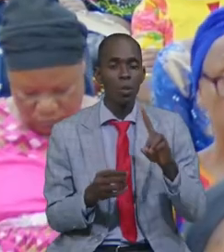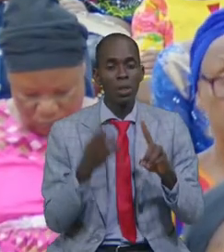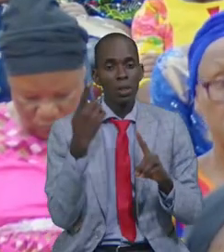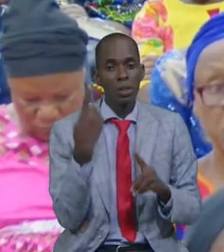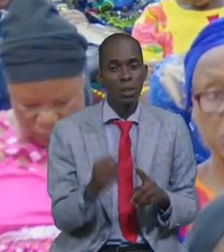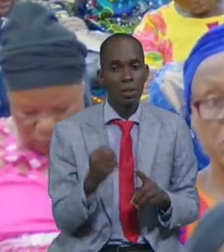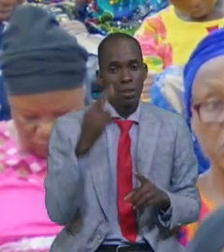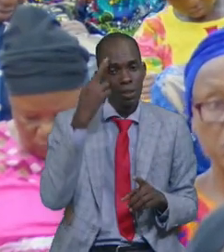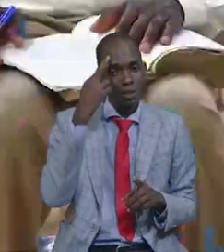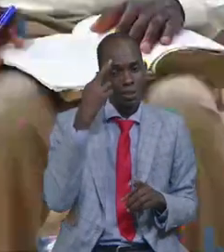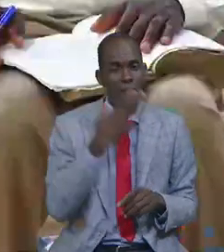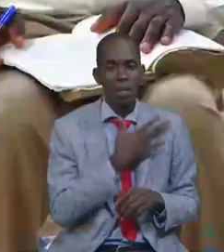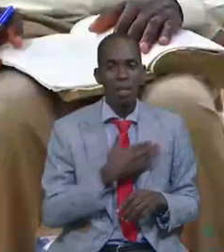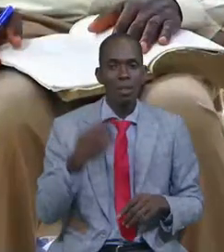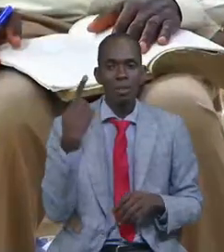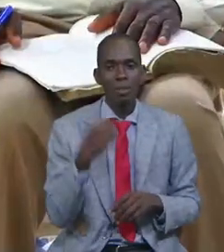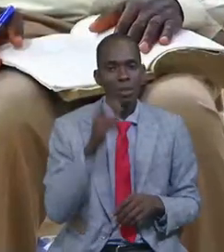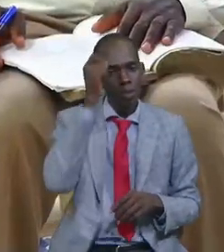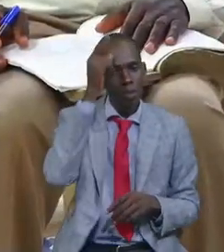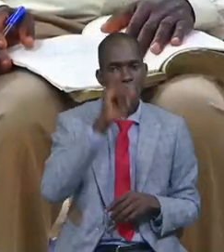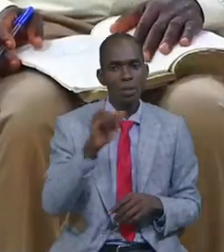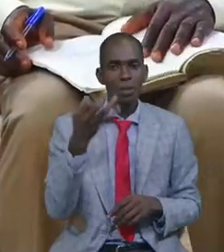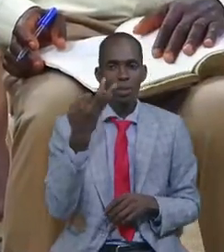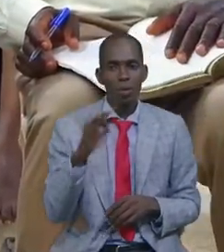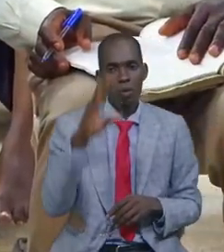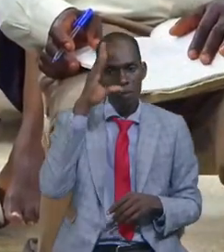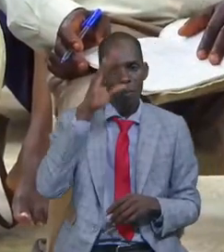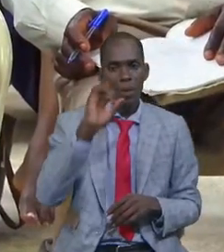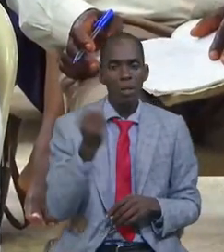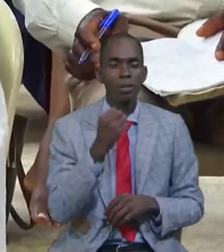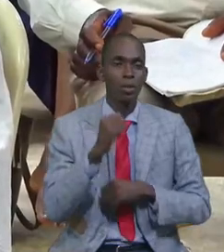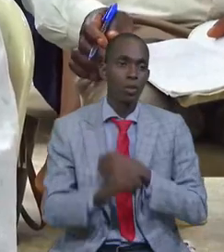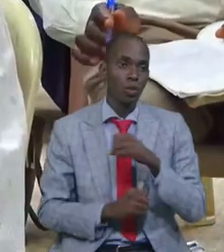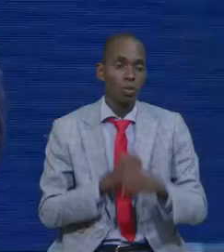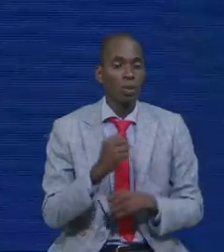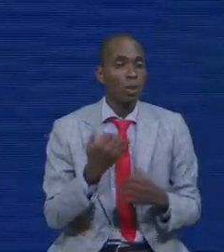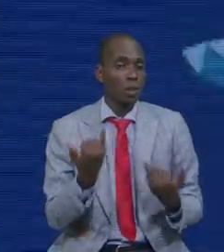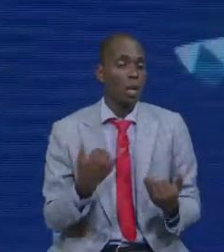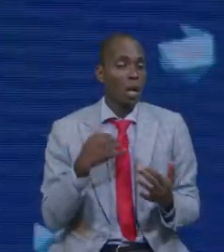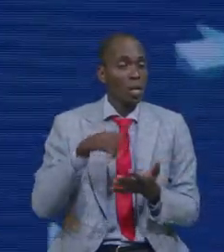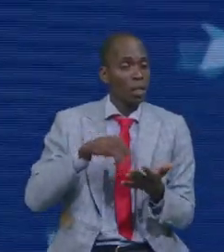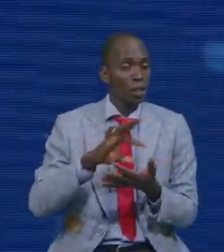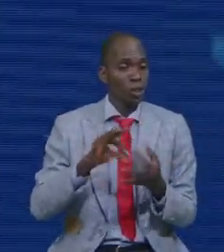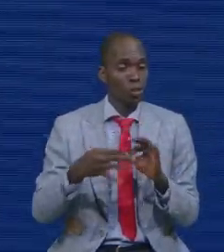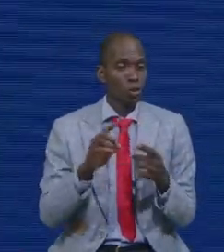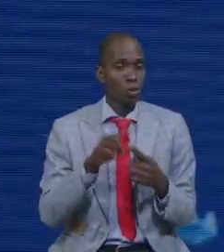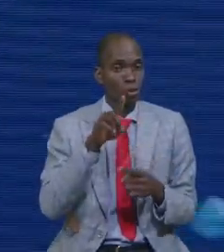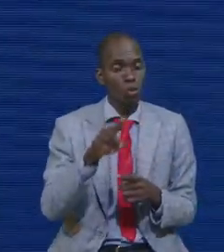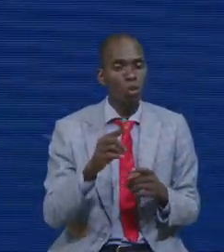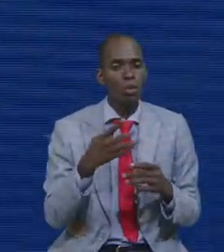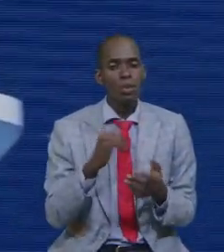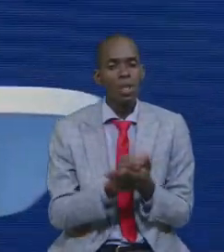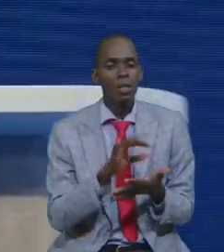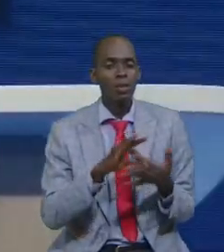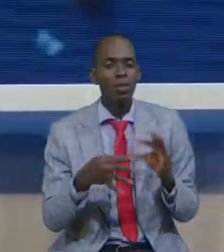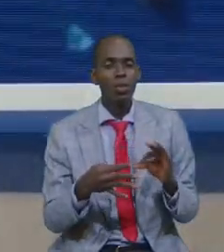the comprehension of man's suffering. Already I read the story to you. The story of how they